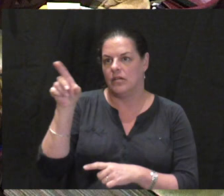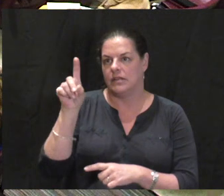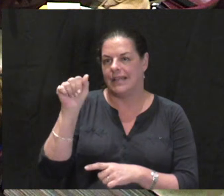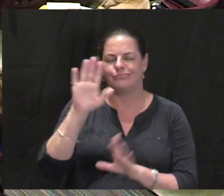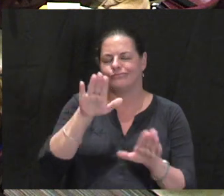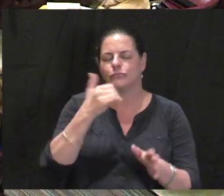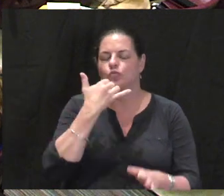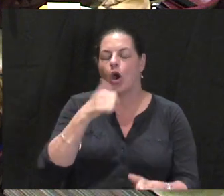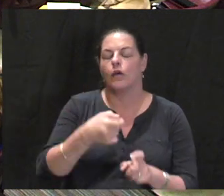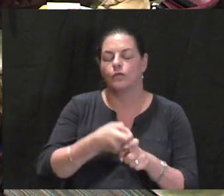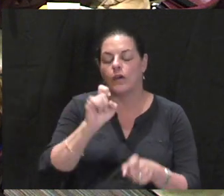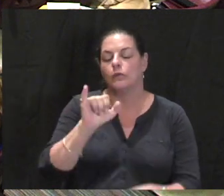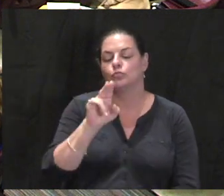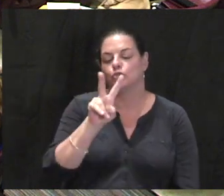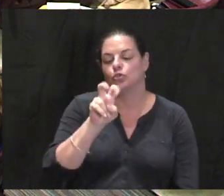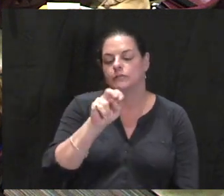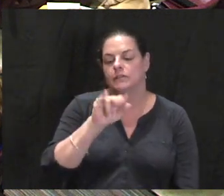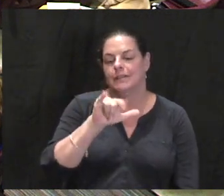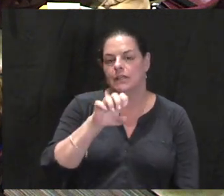court.